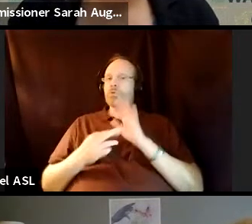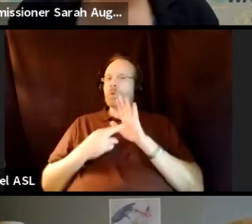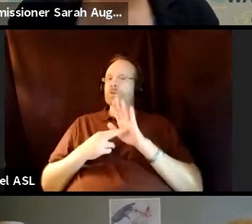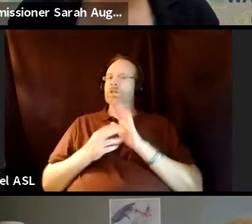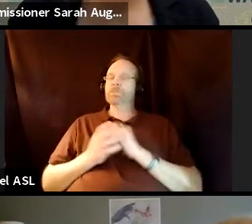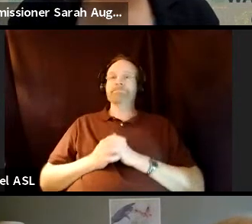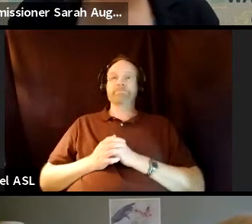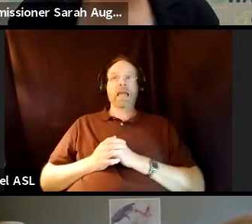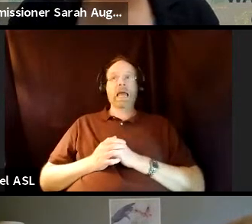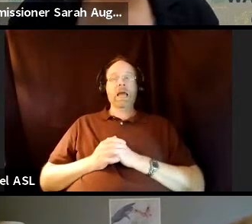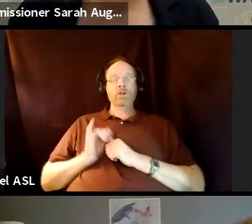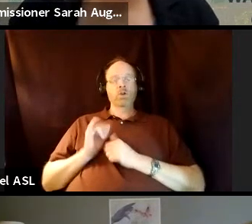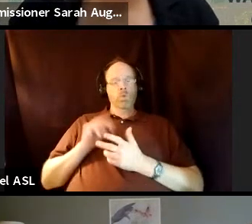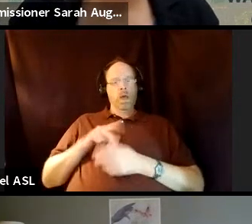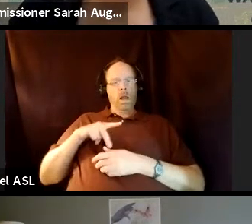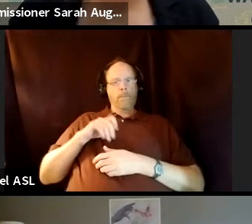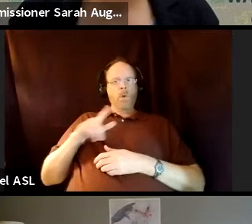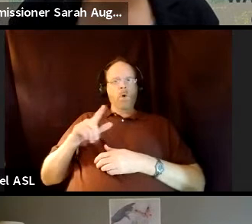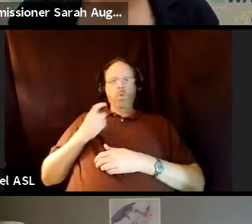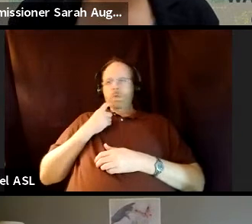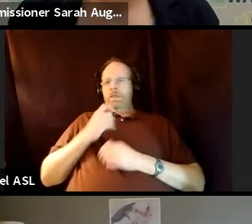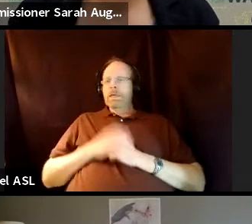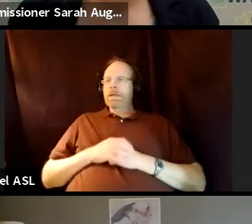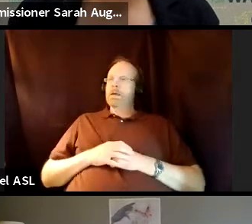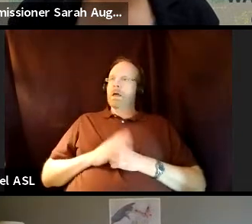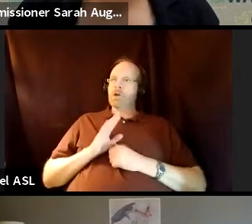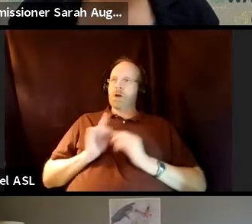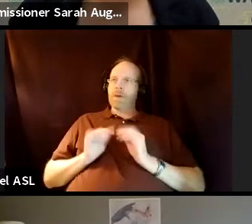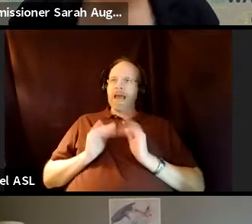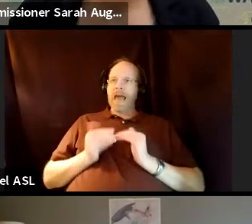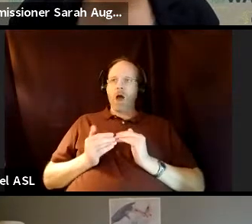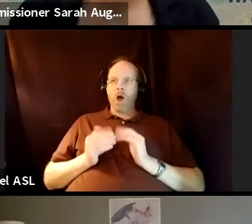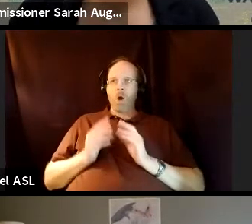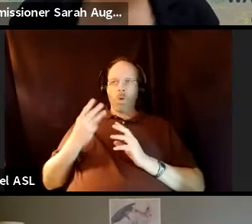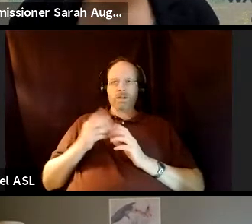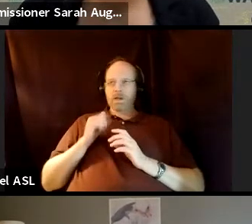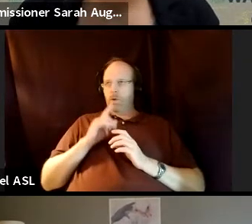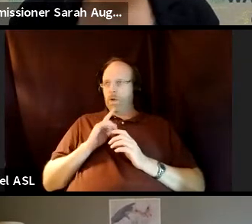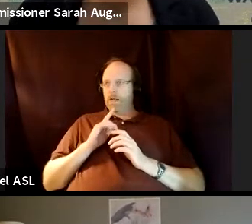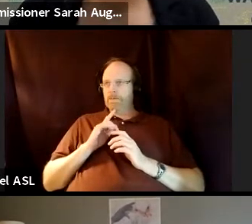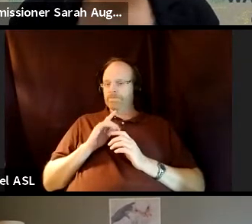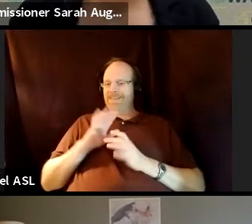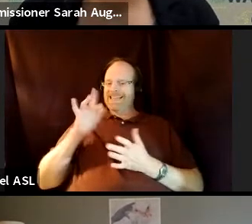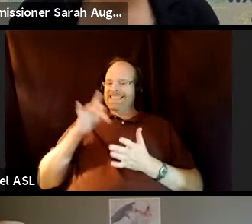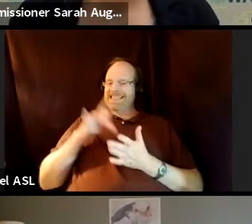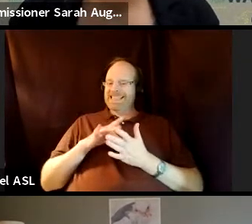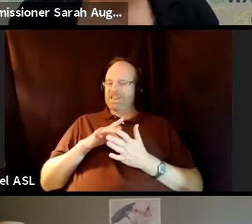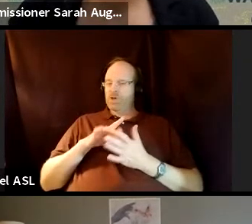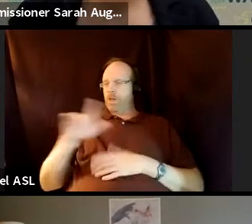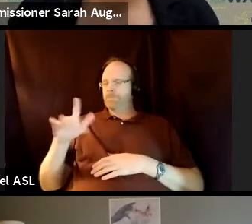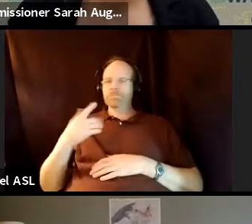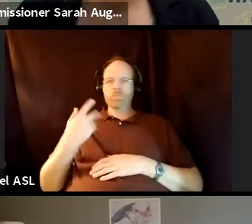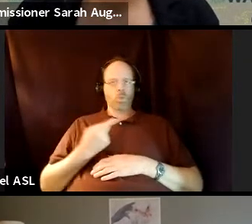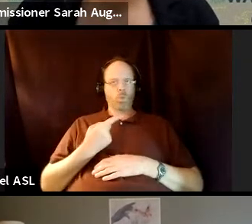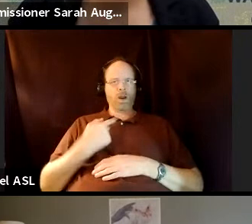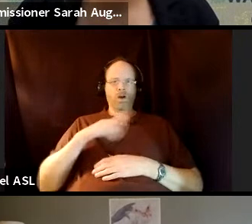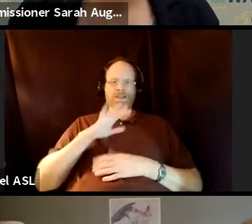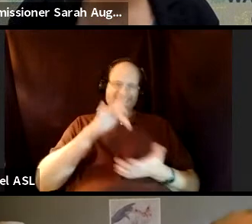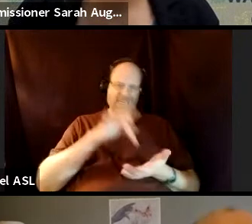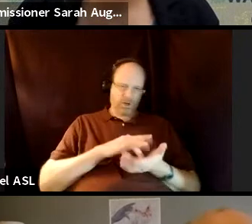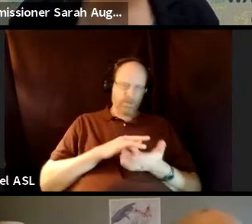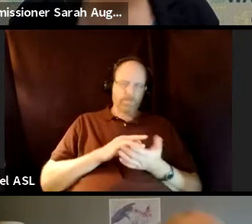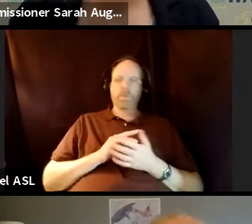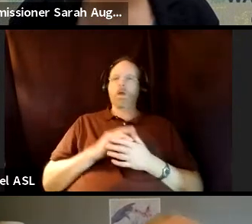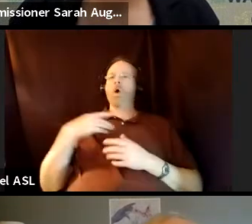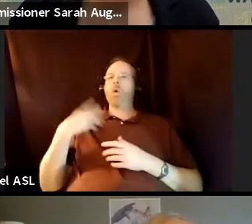read a poll and it was talking about how Washington is really not center left. We're center. Washington State cares about